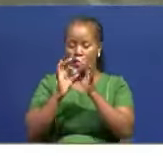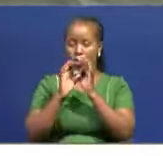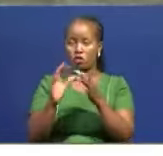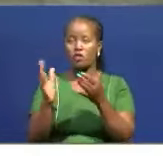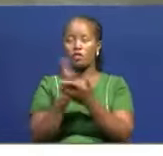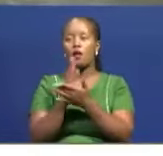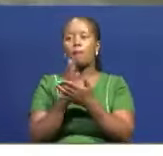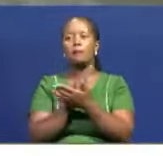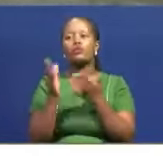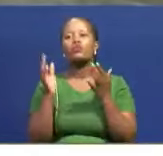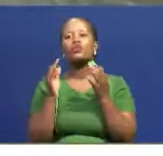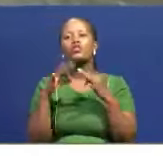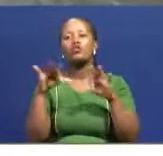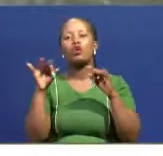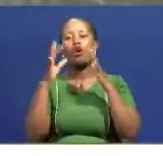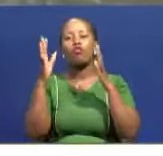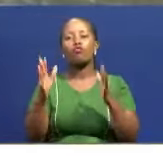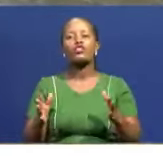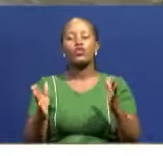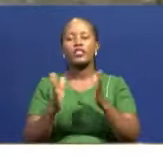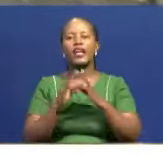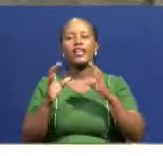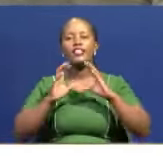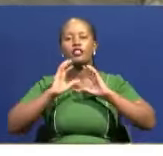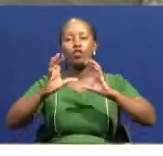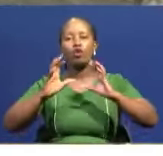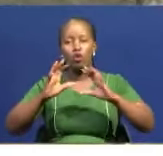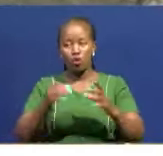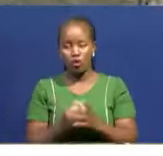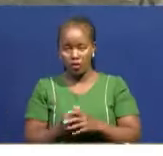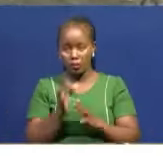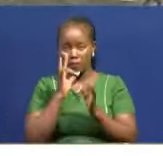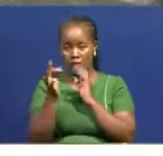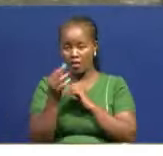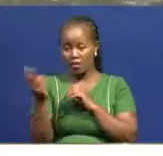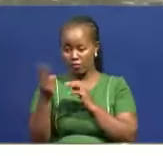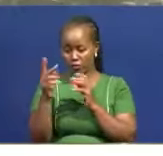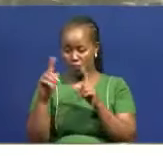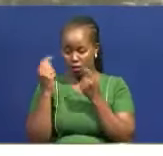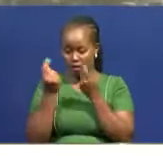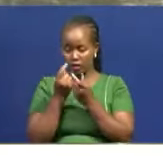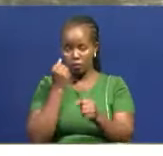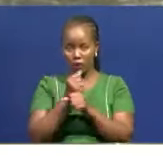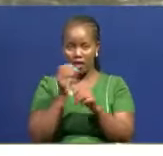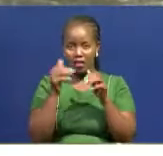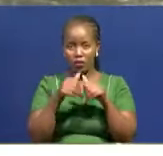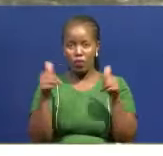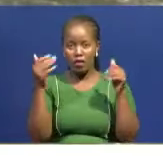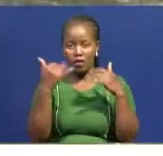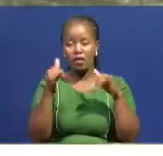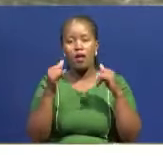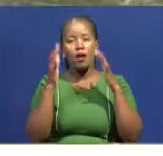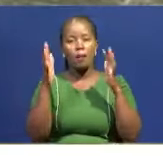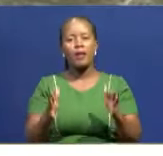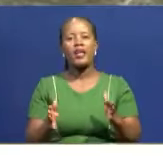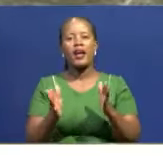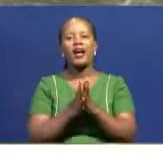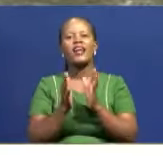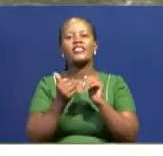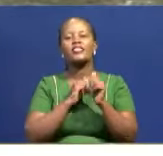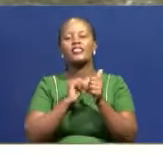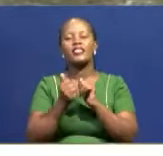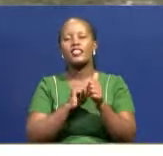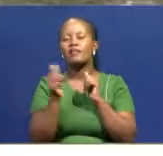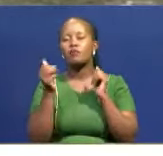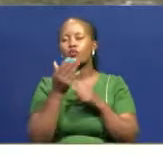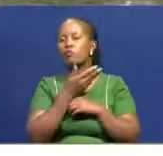the coaches. So if they're working together, then the players will develop and the game is even better. The second